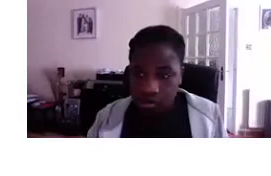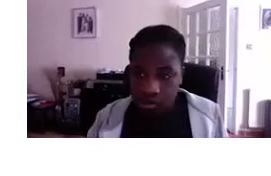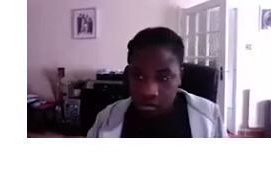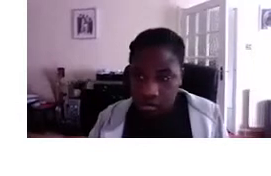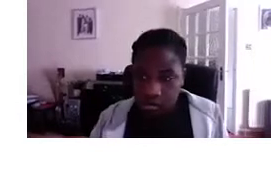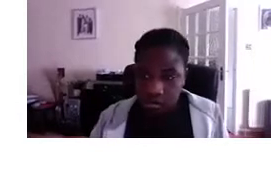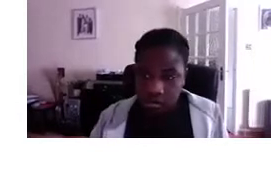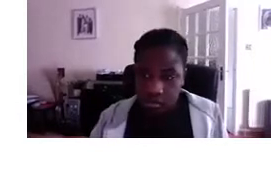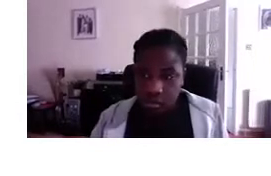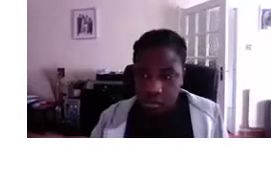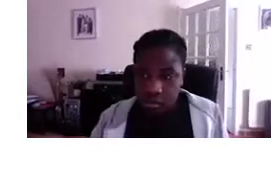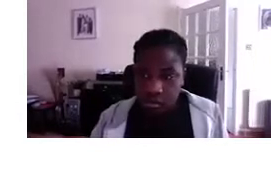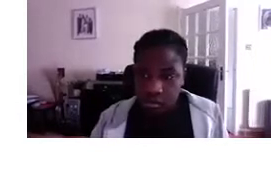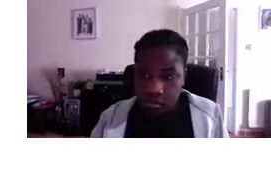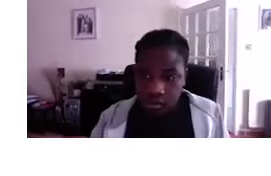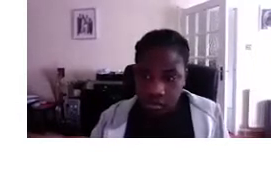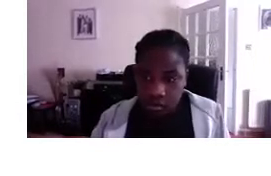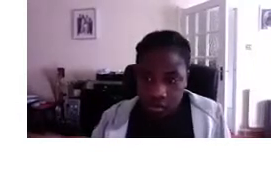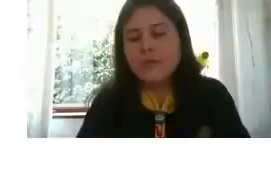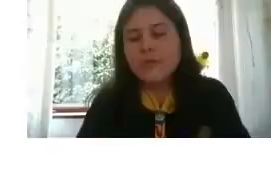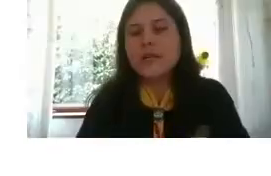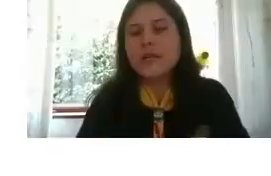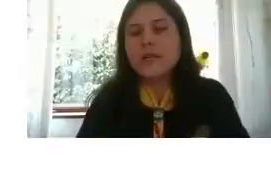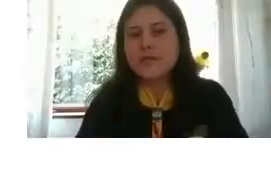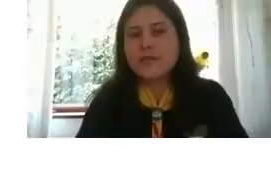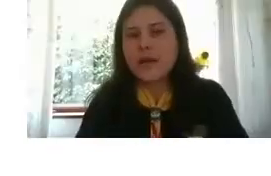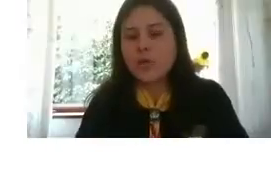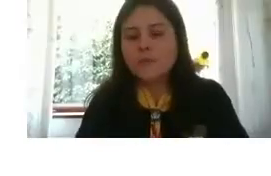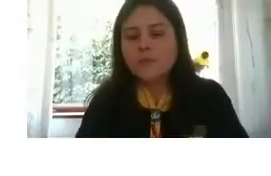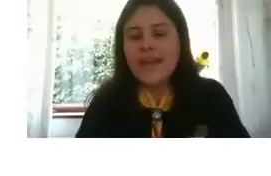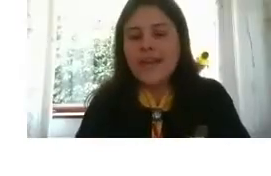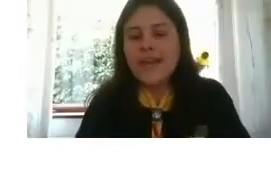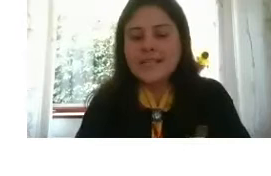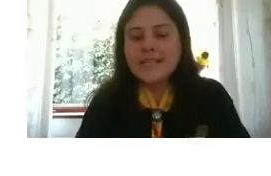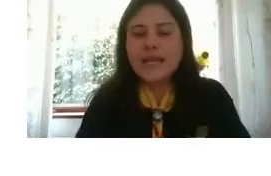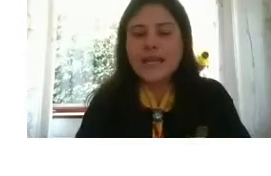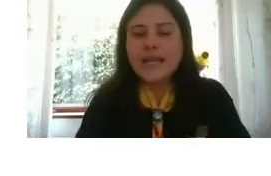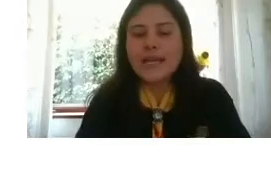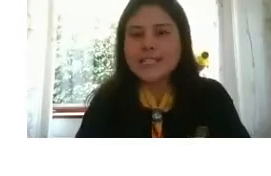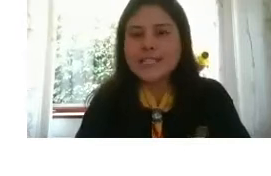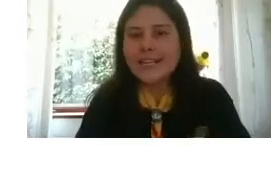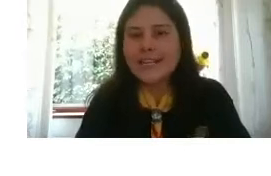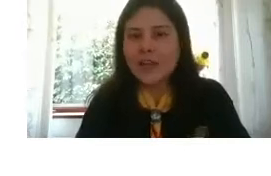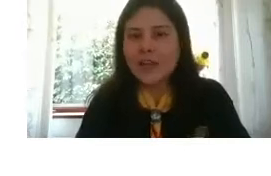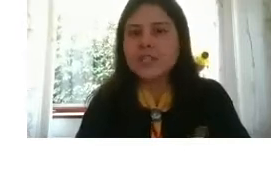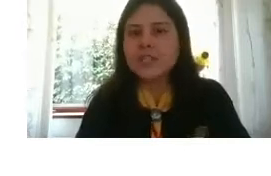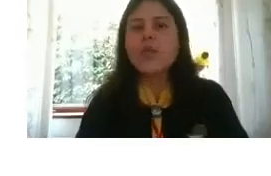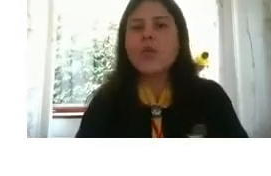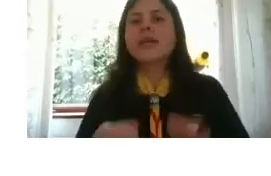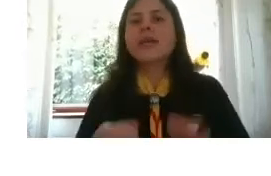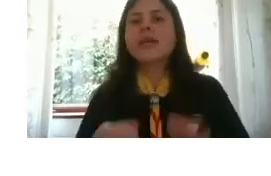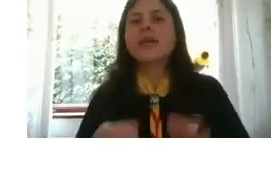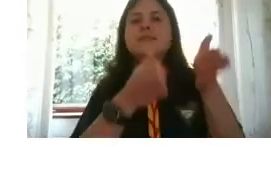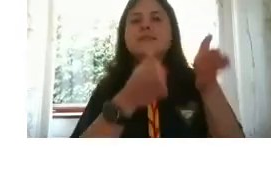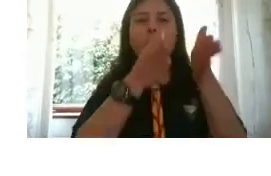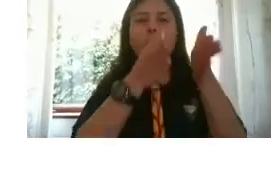Sign Language will be a little bit more similar to that one. ESL is the English Sign Language. That one